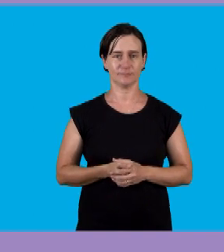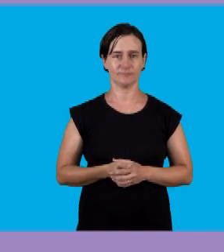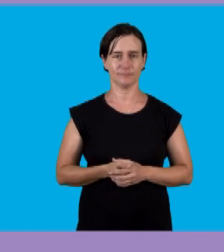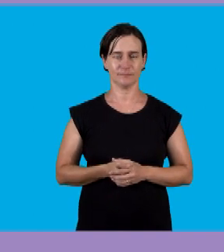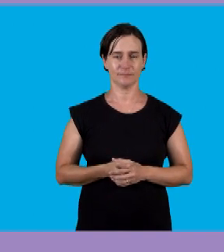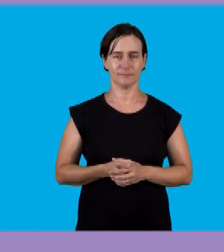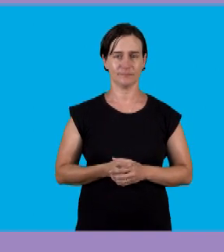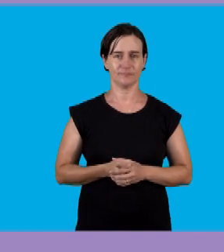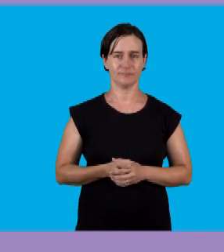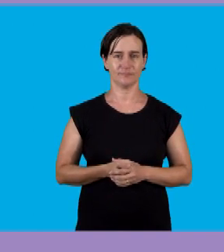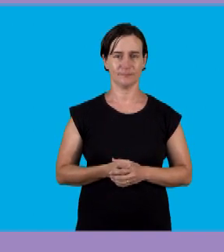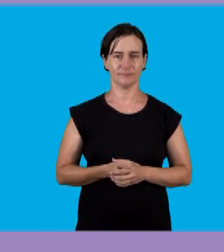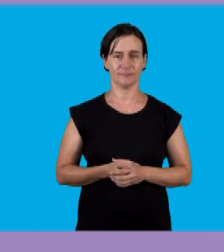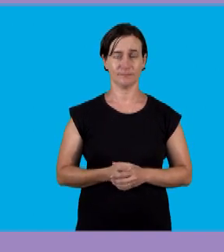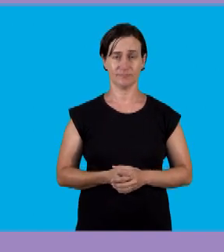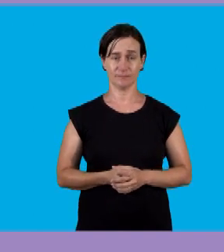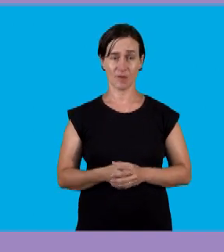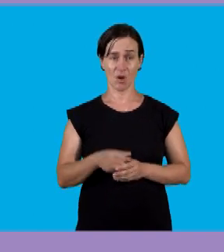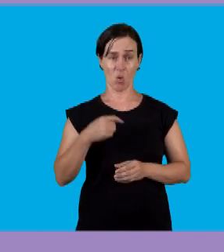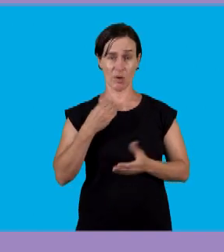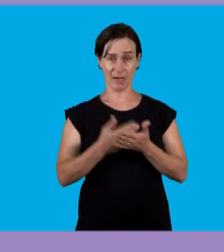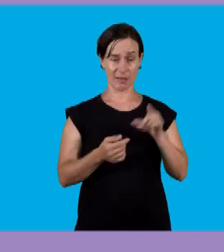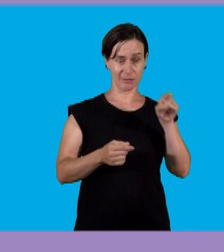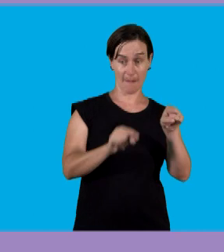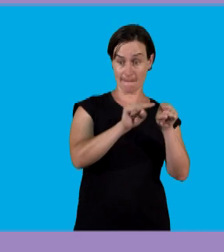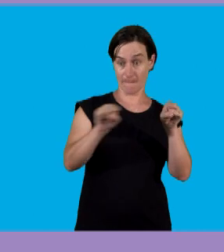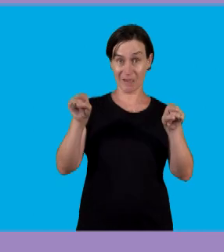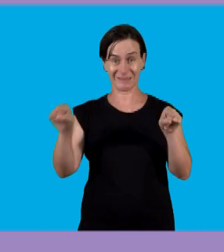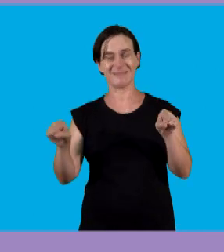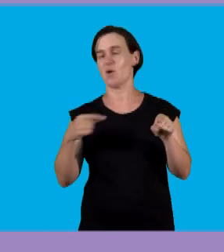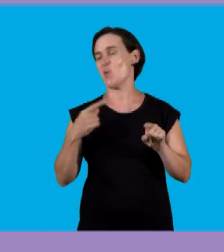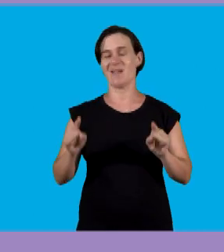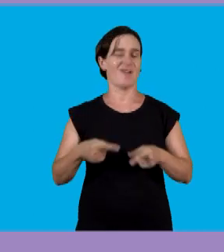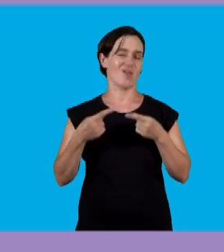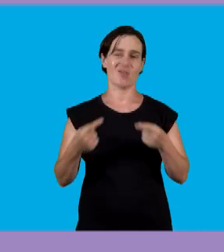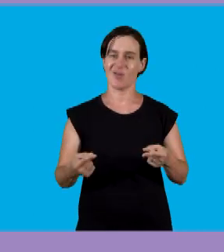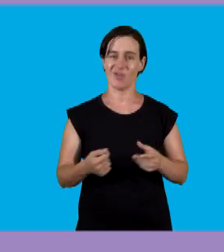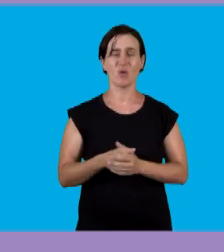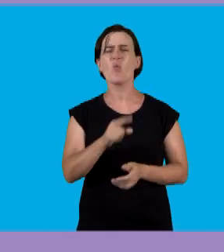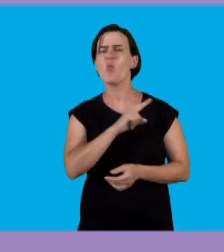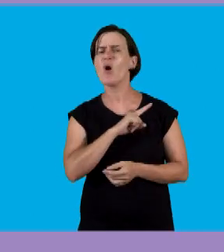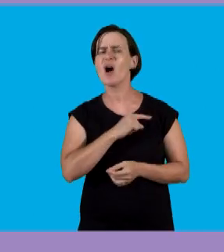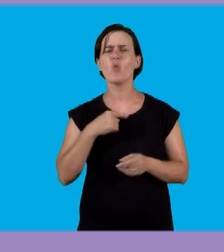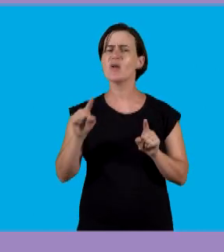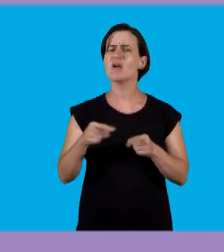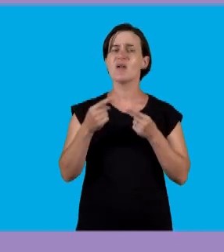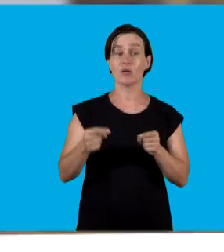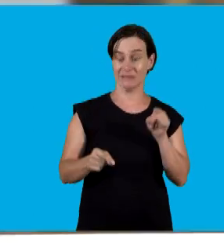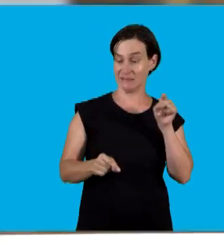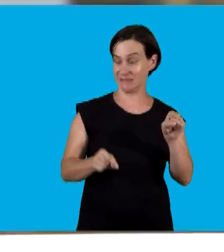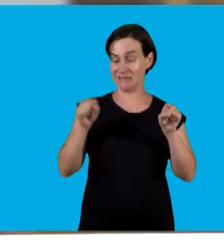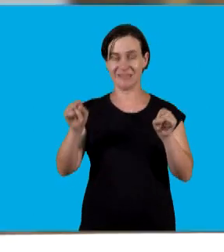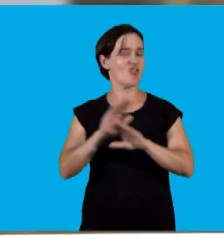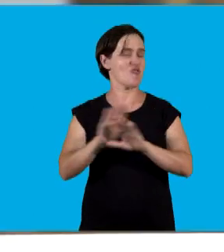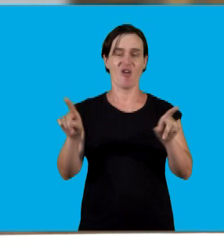3q squared. Now, can we subtract those two together? No, we cannot. And the reason is that they